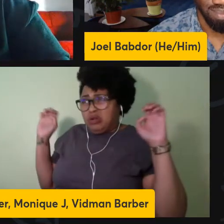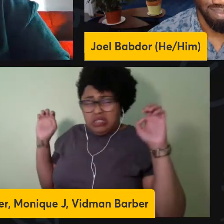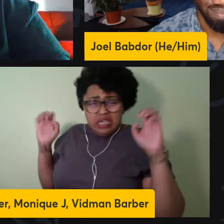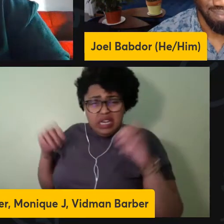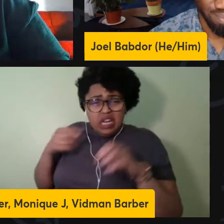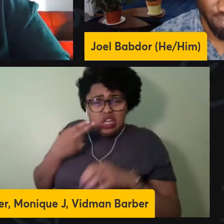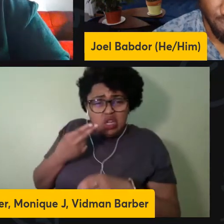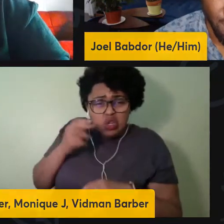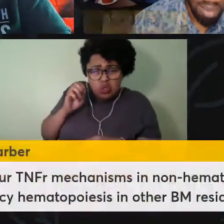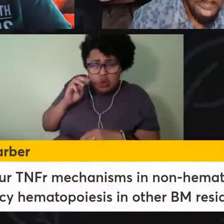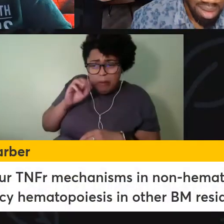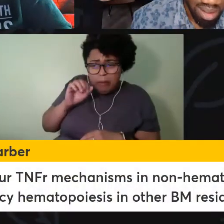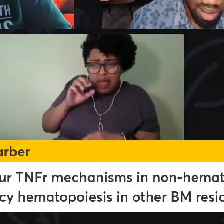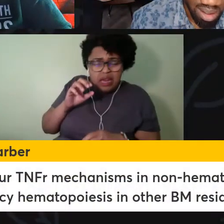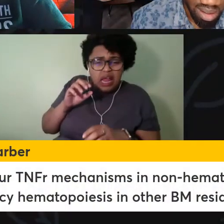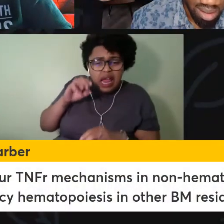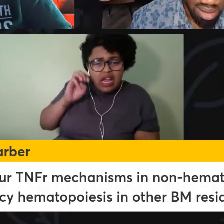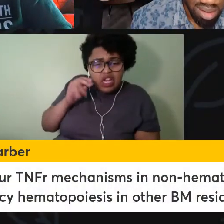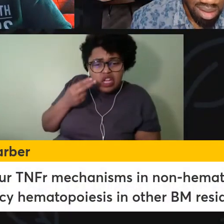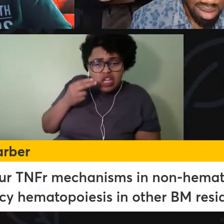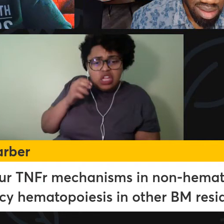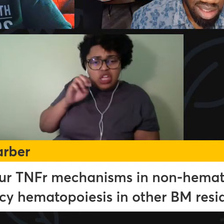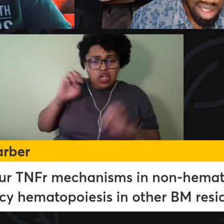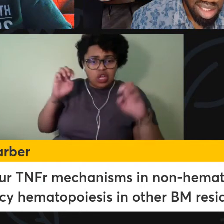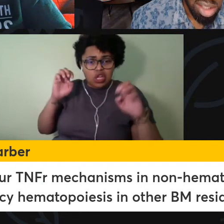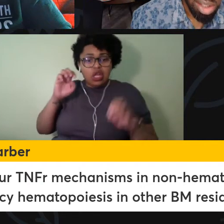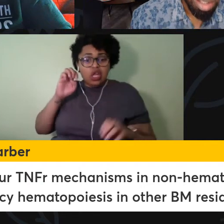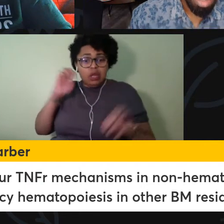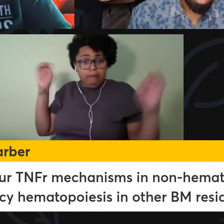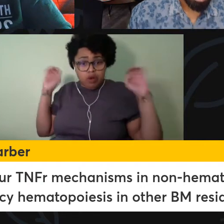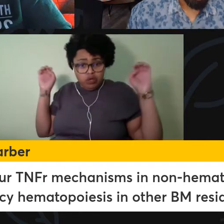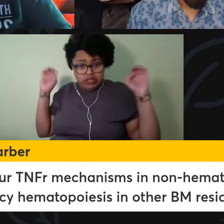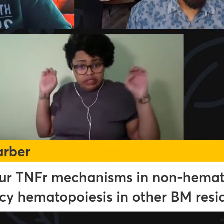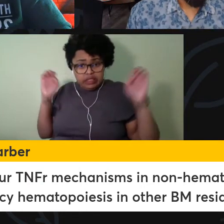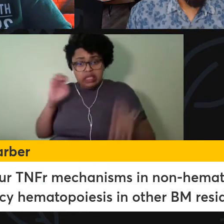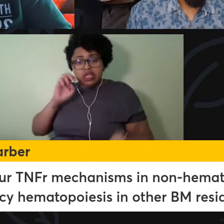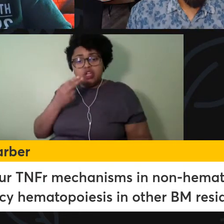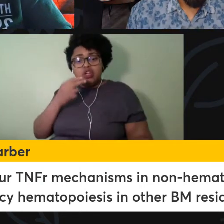Let me read the question. Emergent hematopoiesis